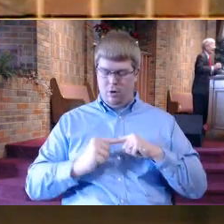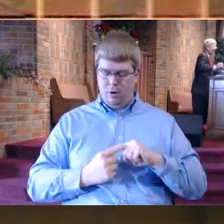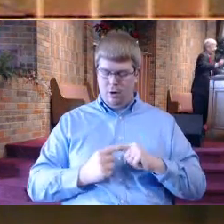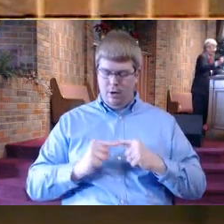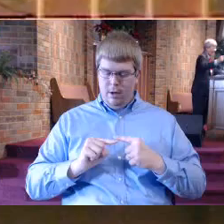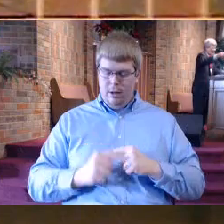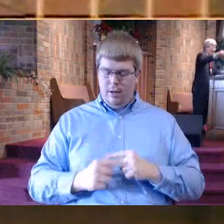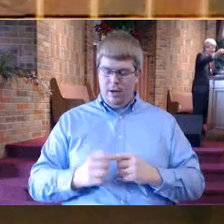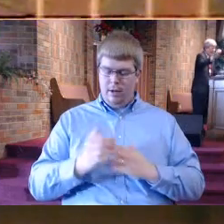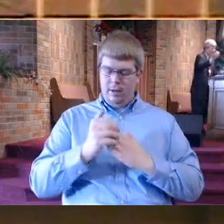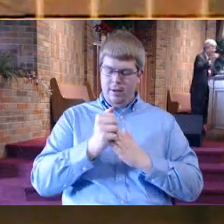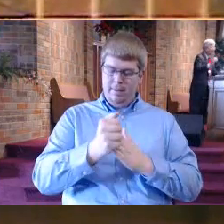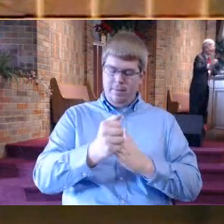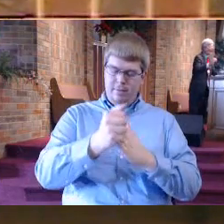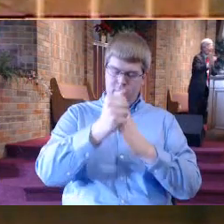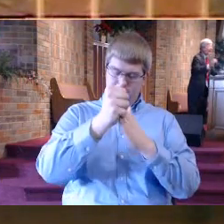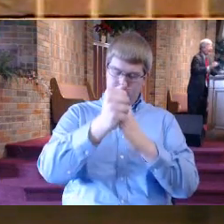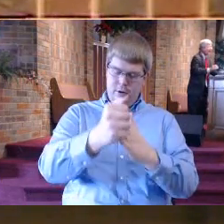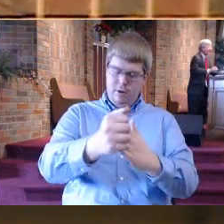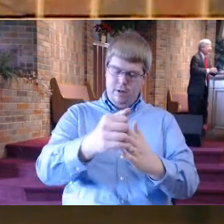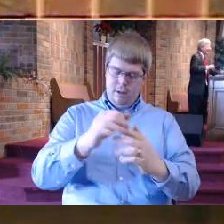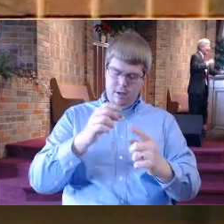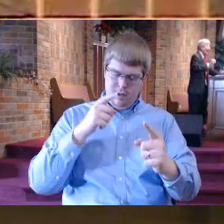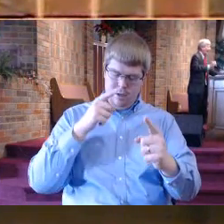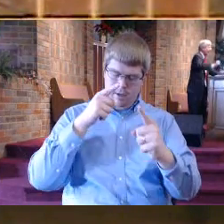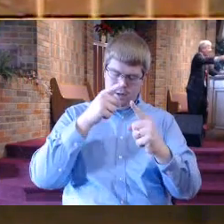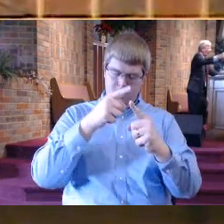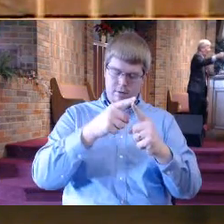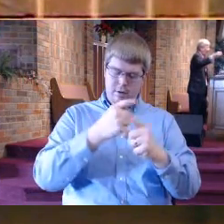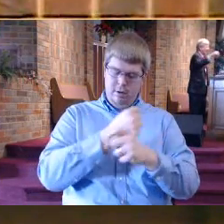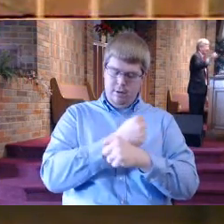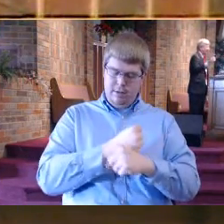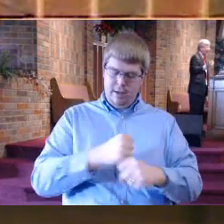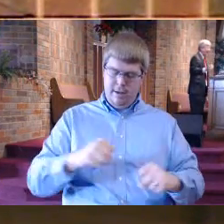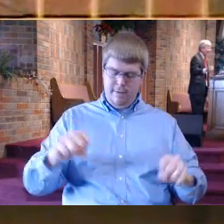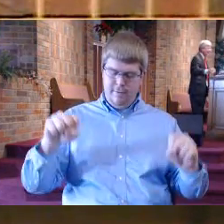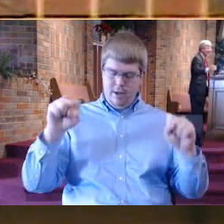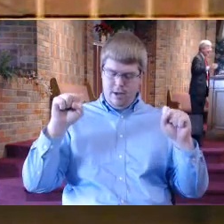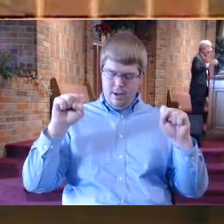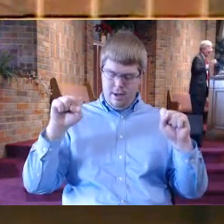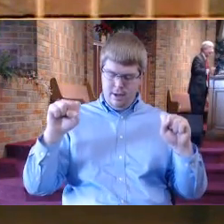sore, leading them forth in ways of